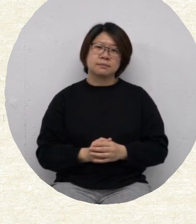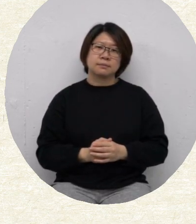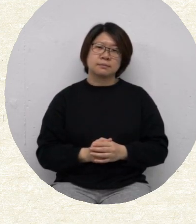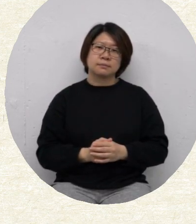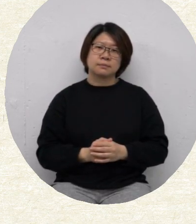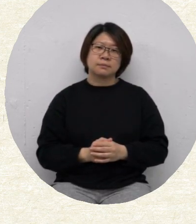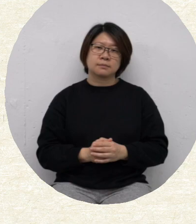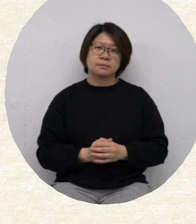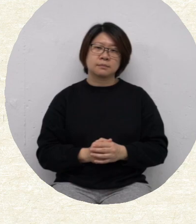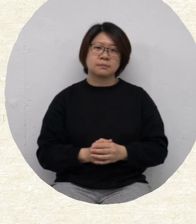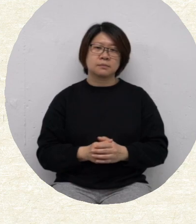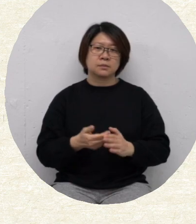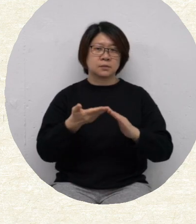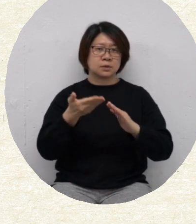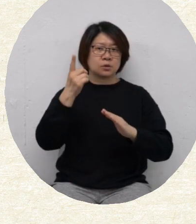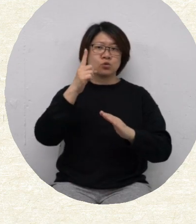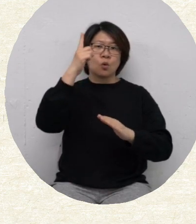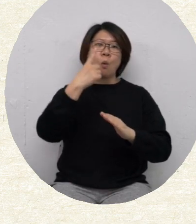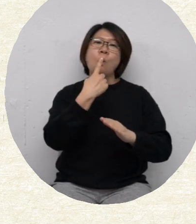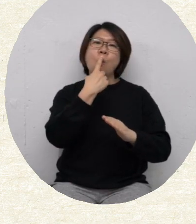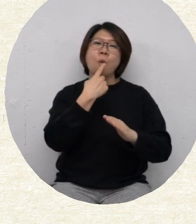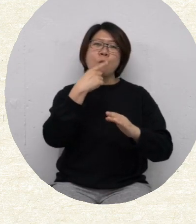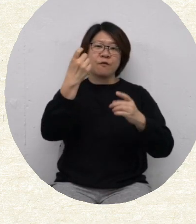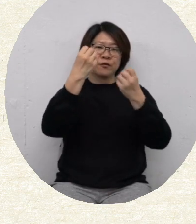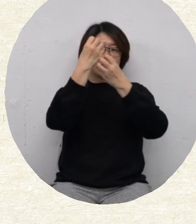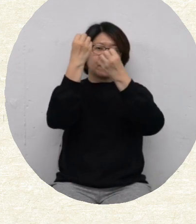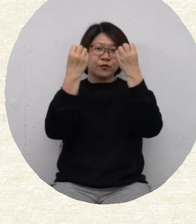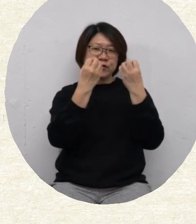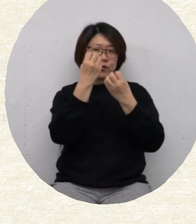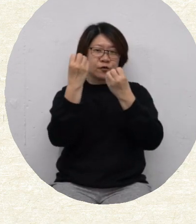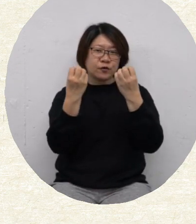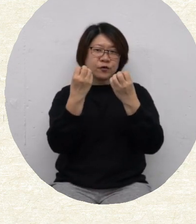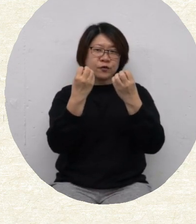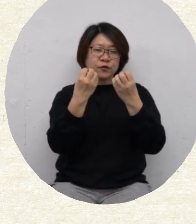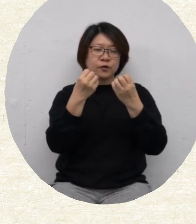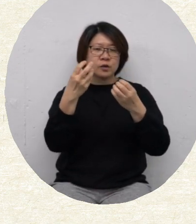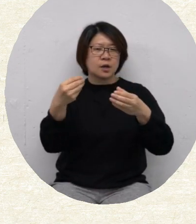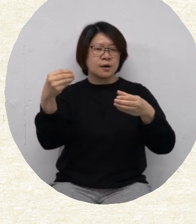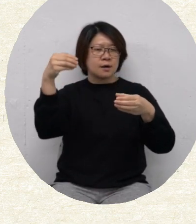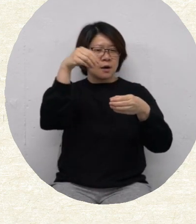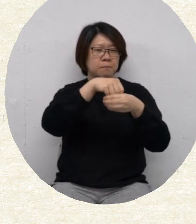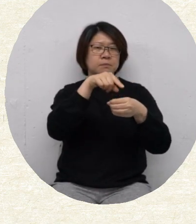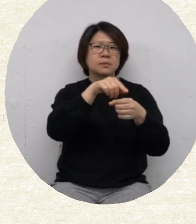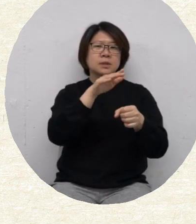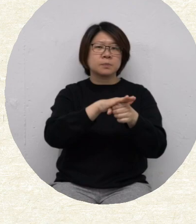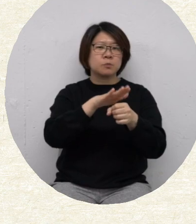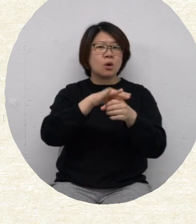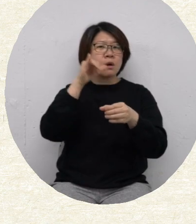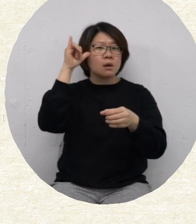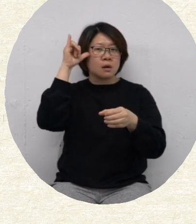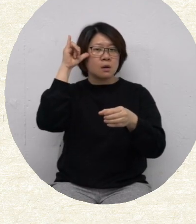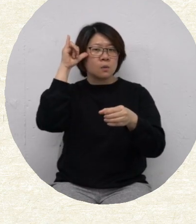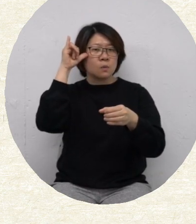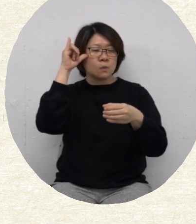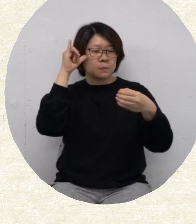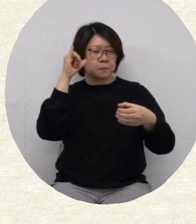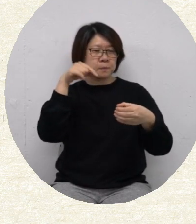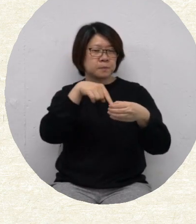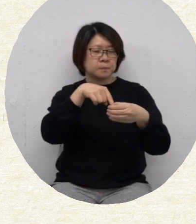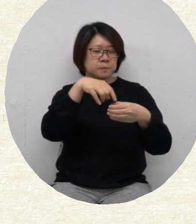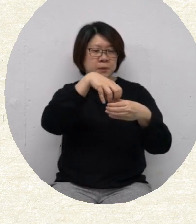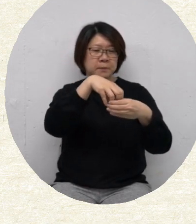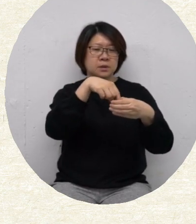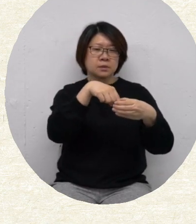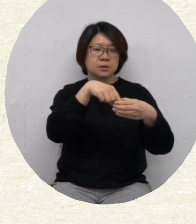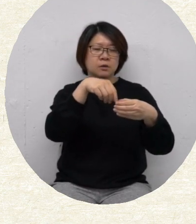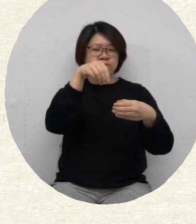used in ukiyo-e prints. Lake Kawaguchi is also a meaningful location for me personally, because that